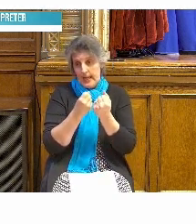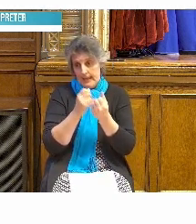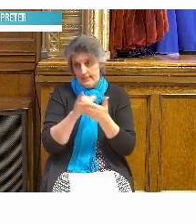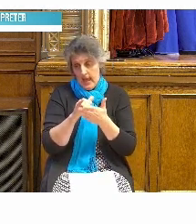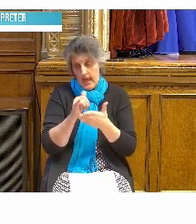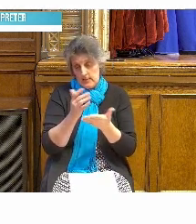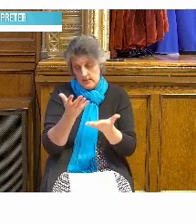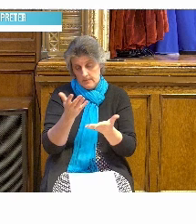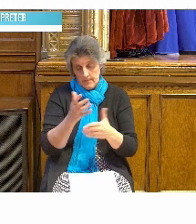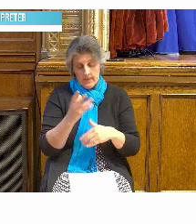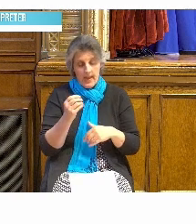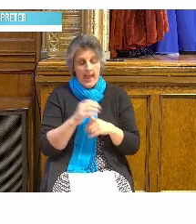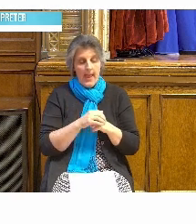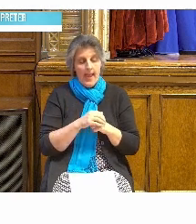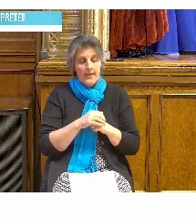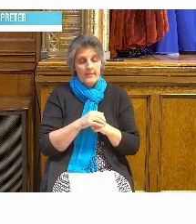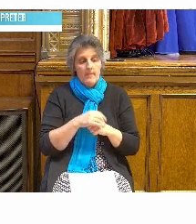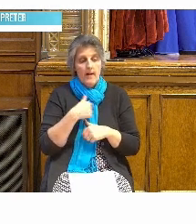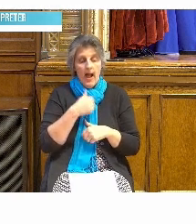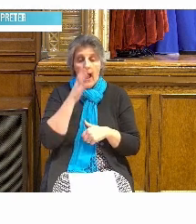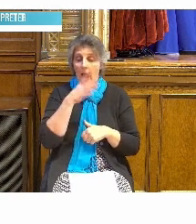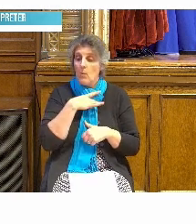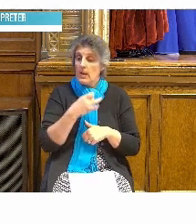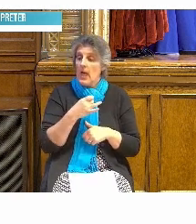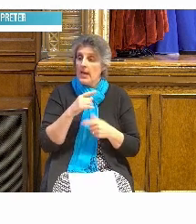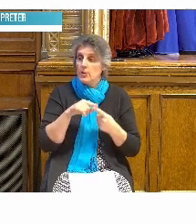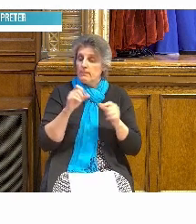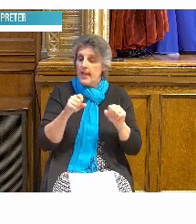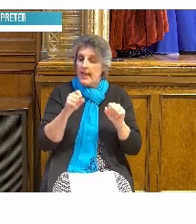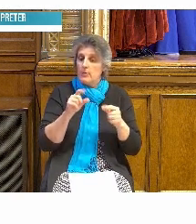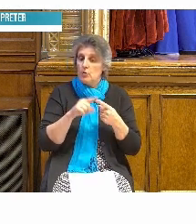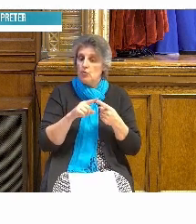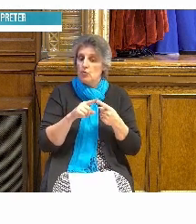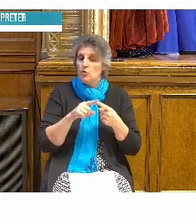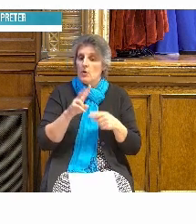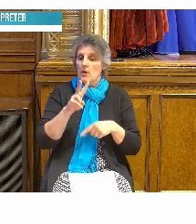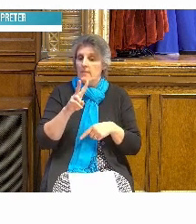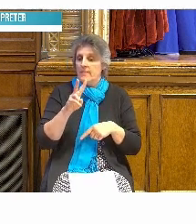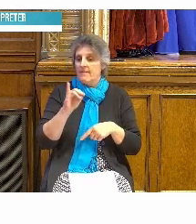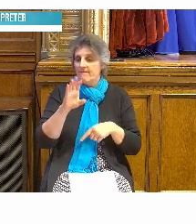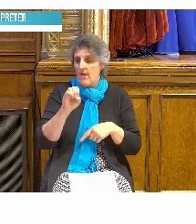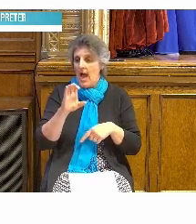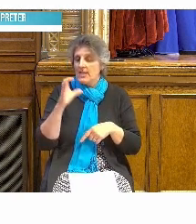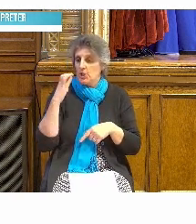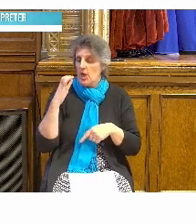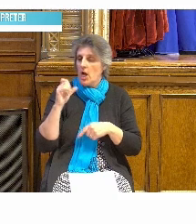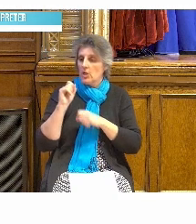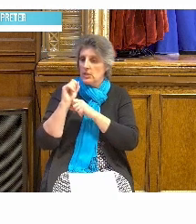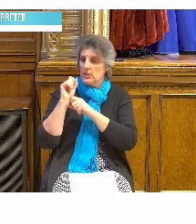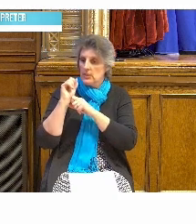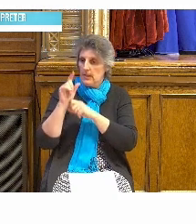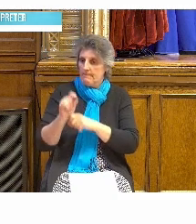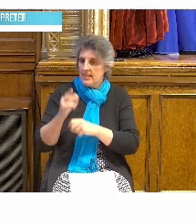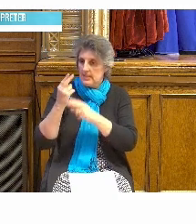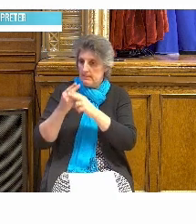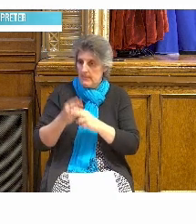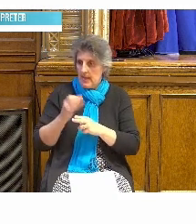emotion. And I'd like to be able to, our vice chair is submit some names of some